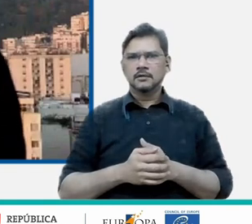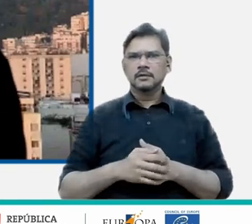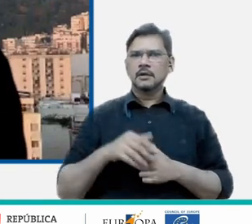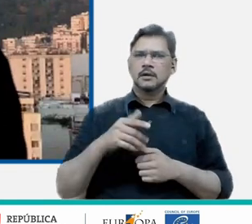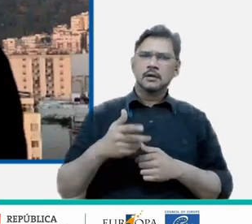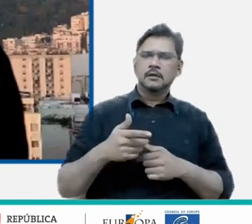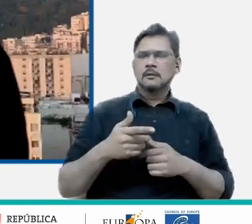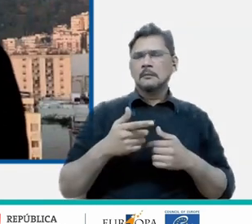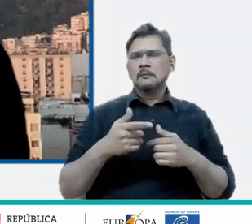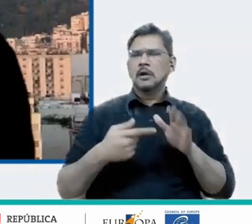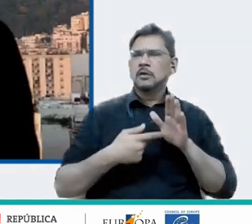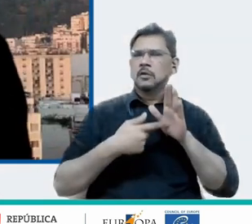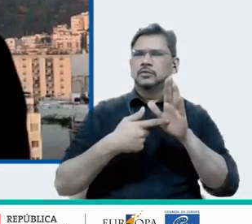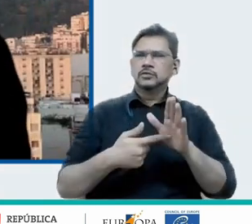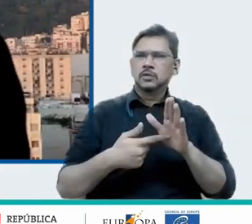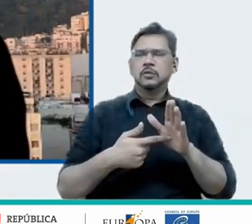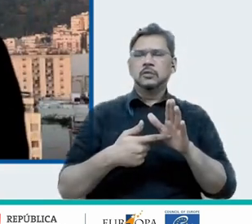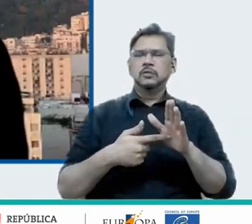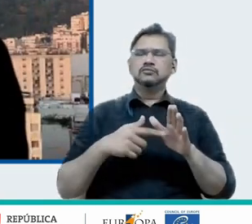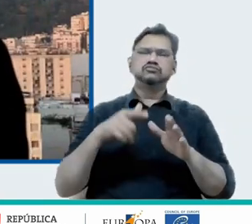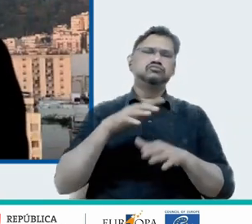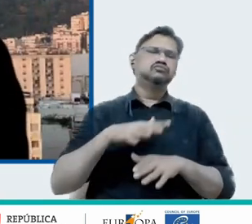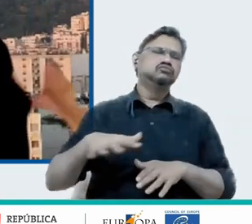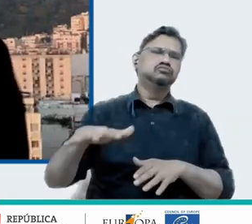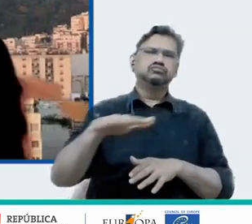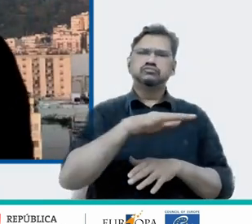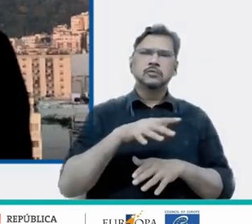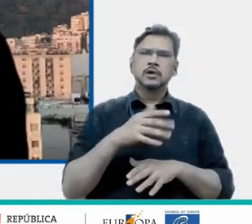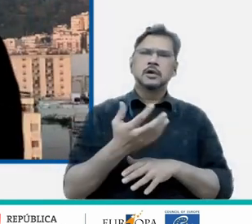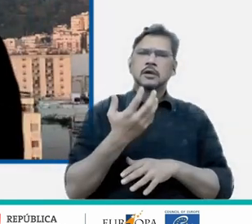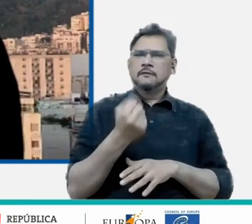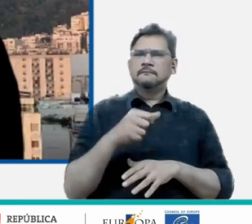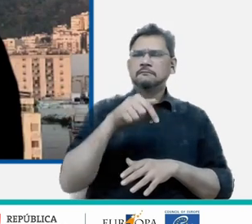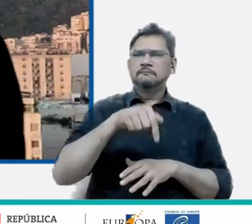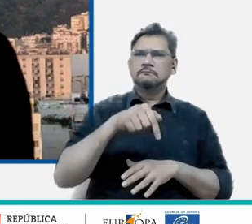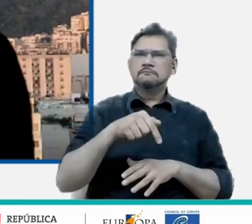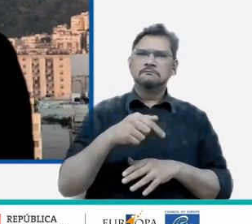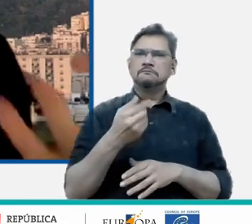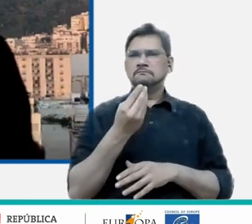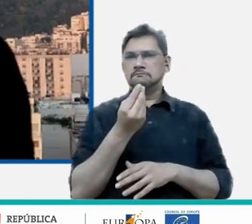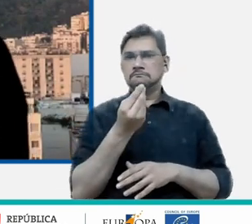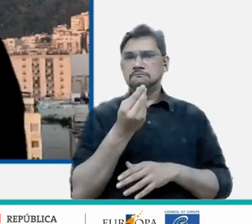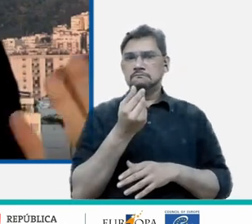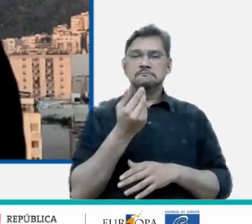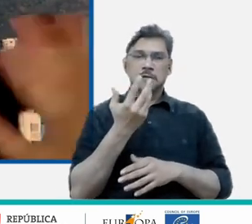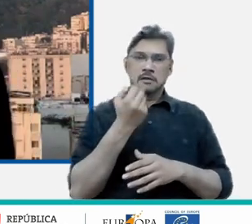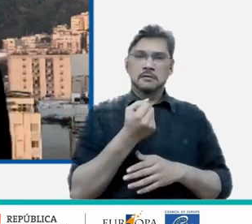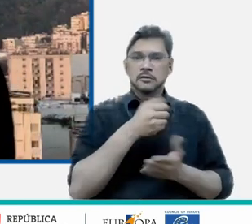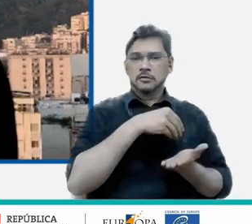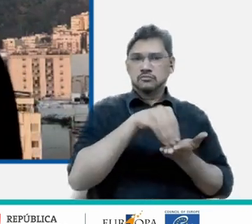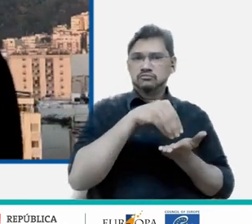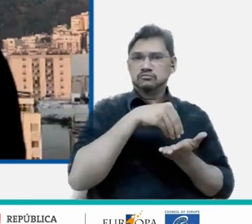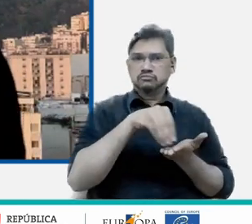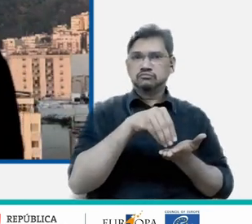we have, in terms of source of finance, we have first, of course, funding that comes from the